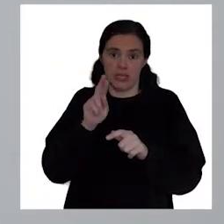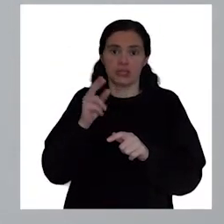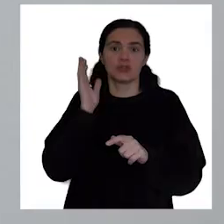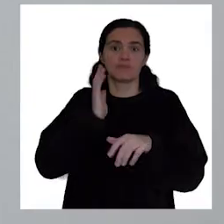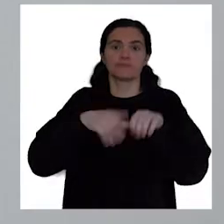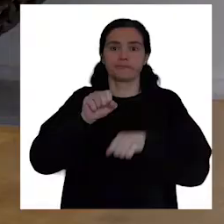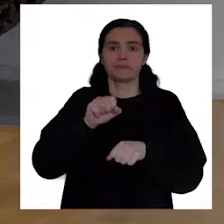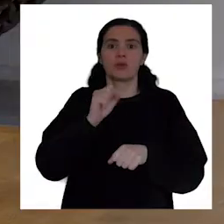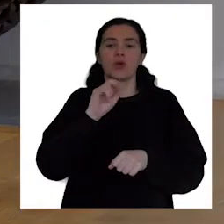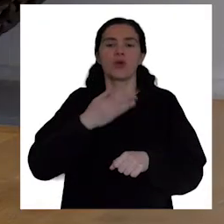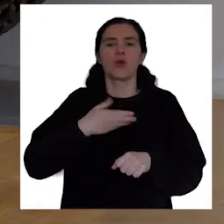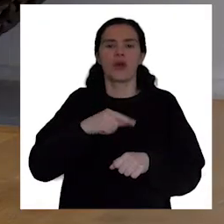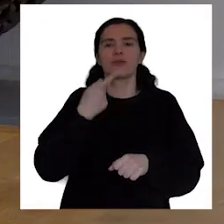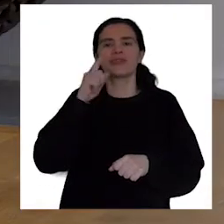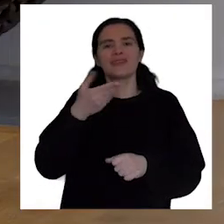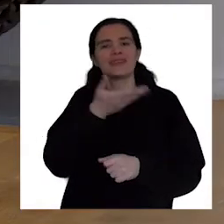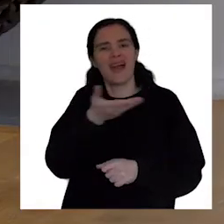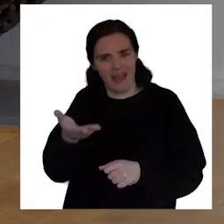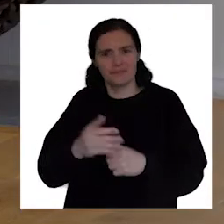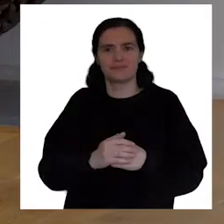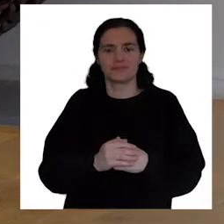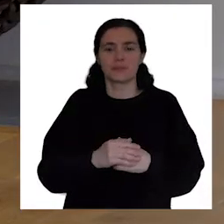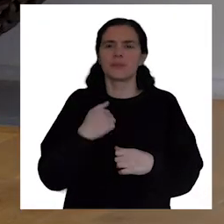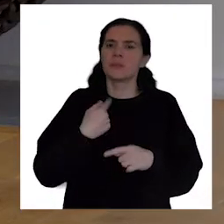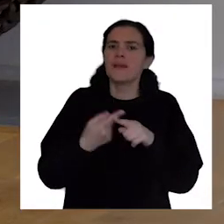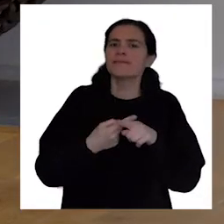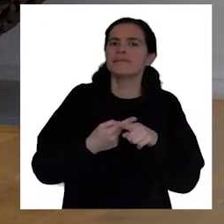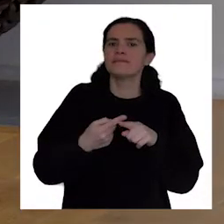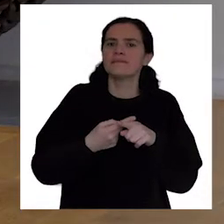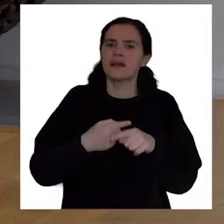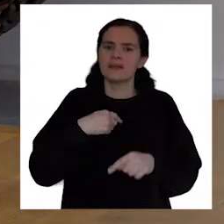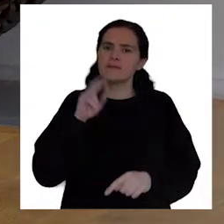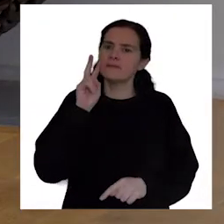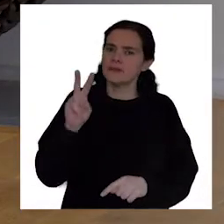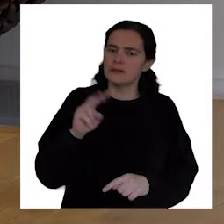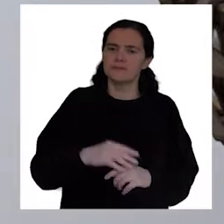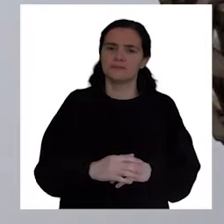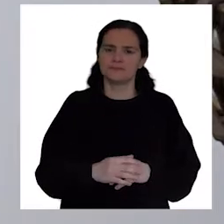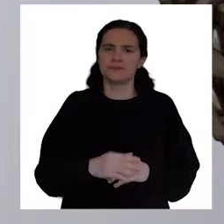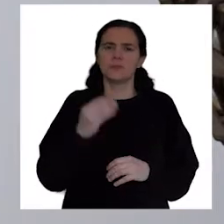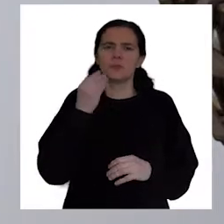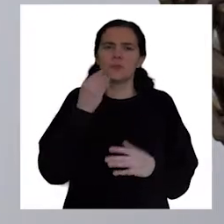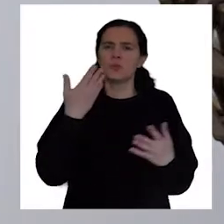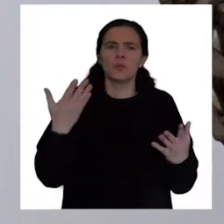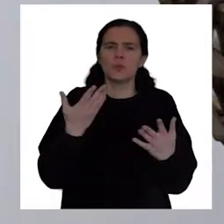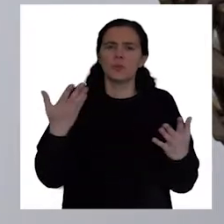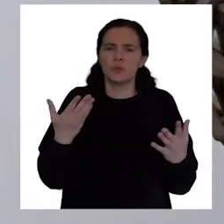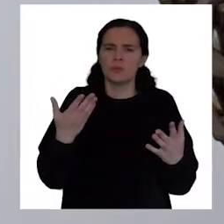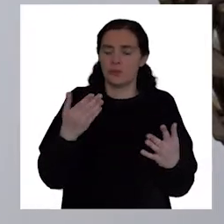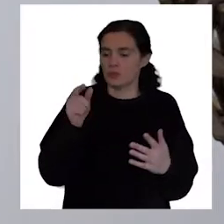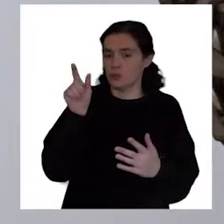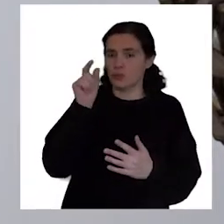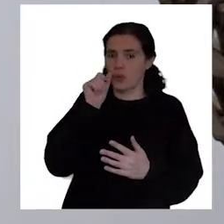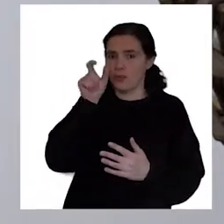Ex-Slave Garden, reappears here. And for me, it's very interesting to see how